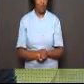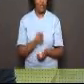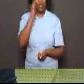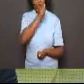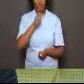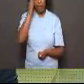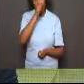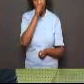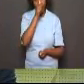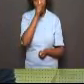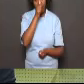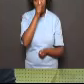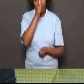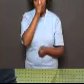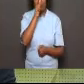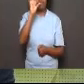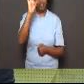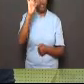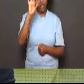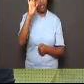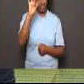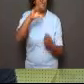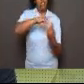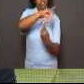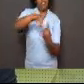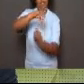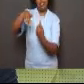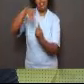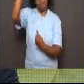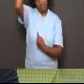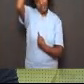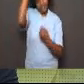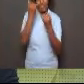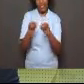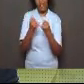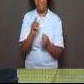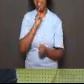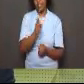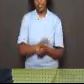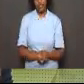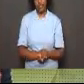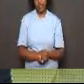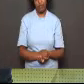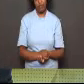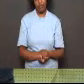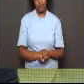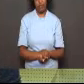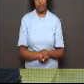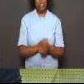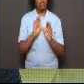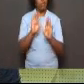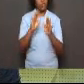Ethiopia is made up of 9 regional states that have been created according to